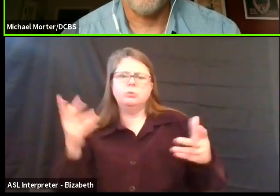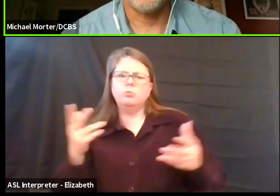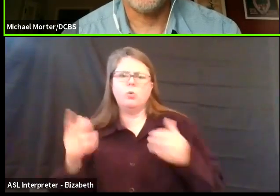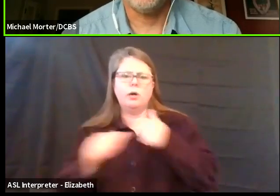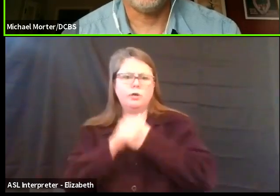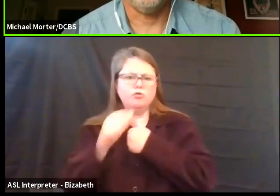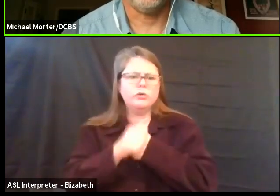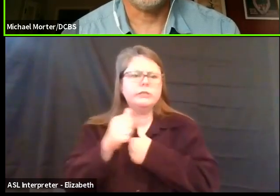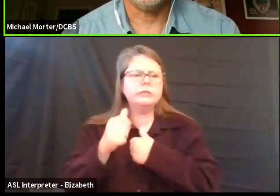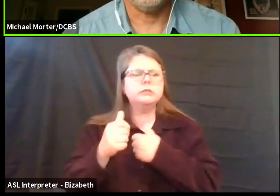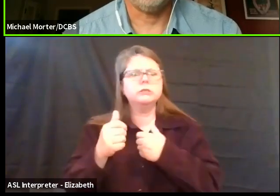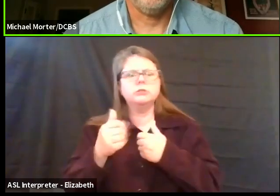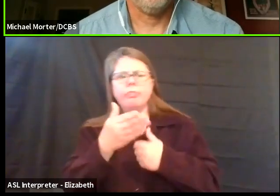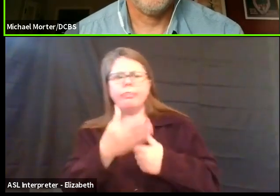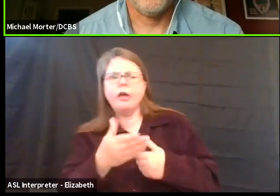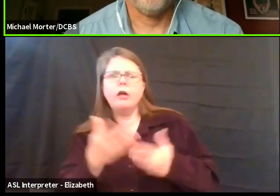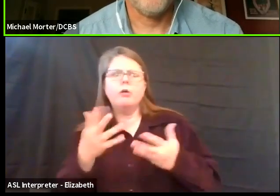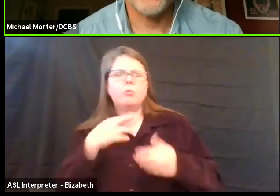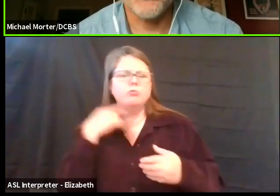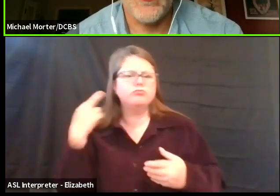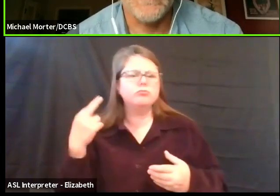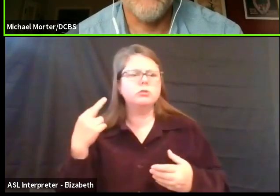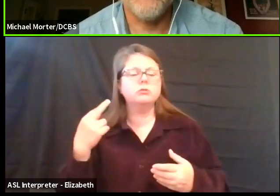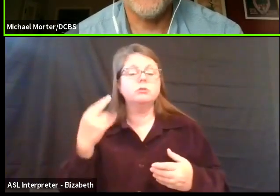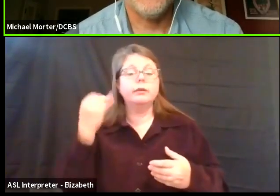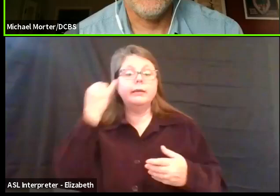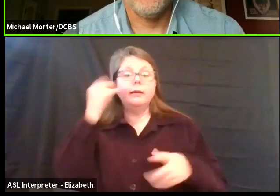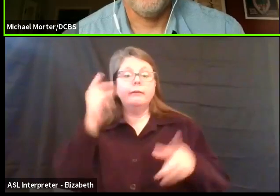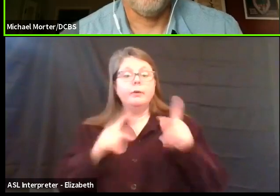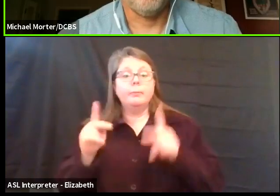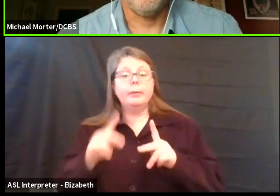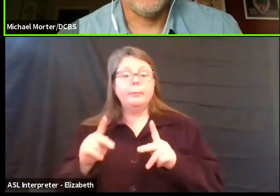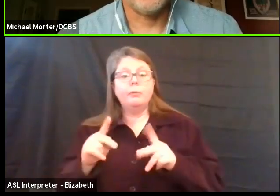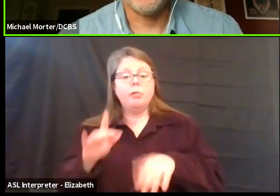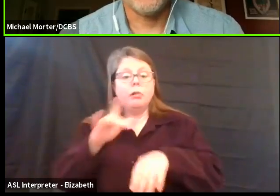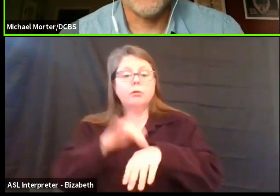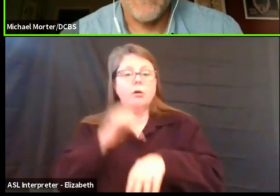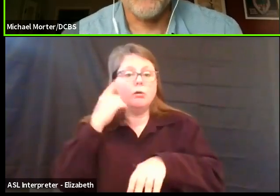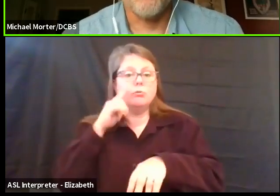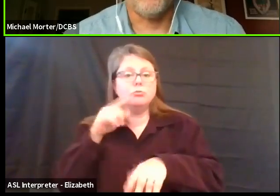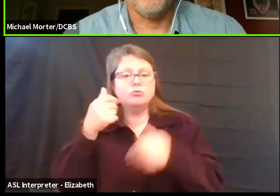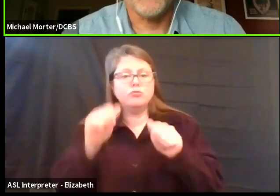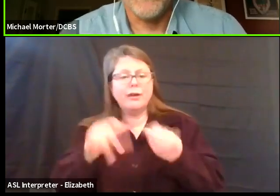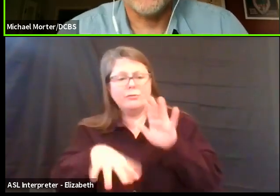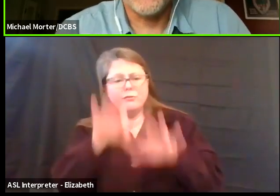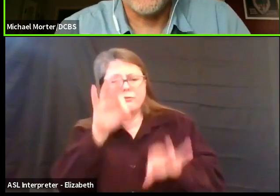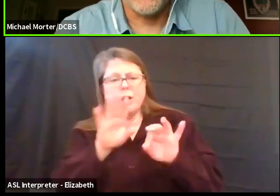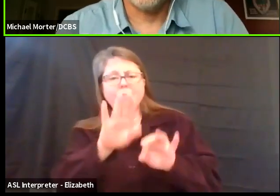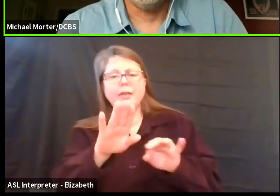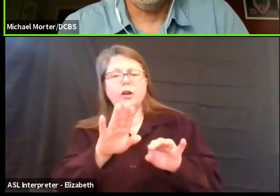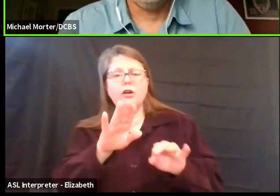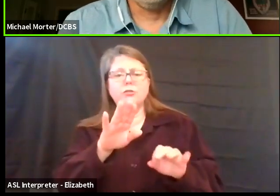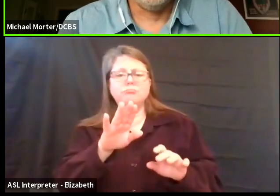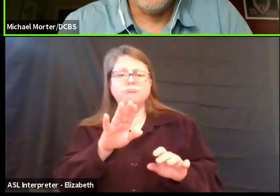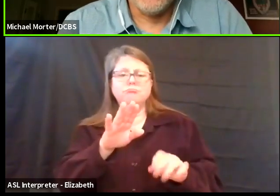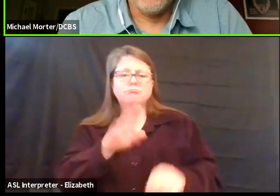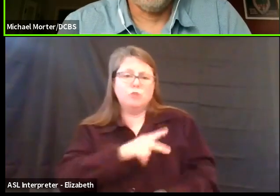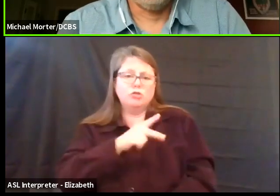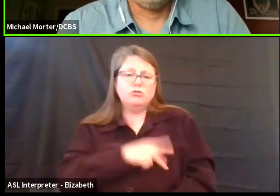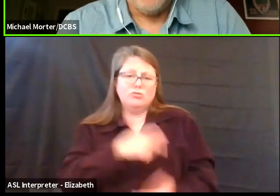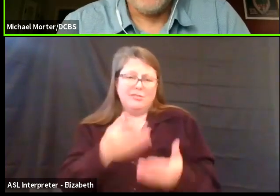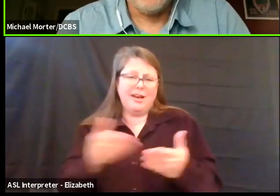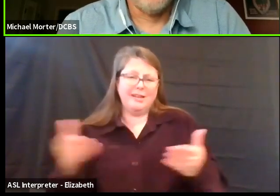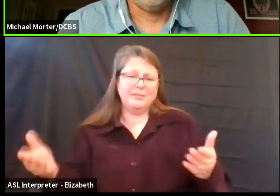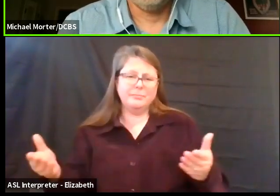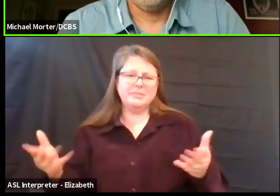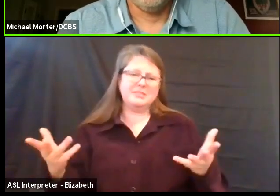their property to retrieve personal items, that's acceptable, but not to start cleaning up